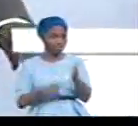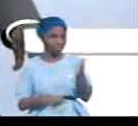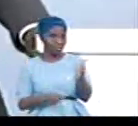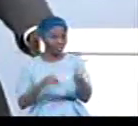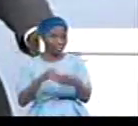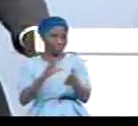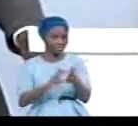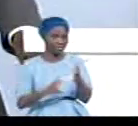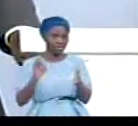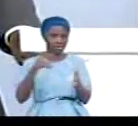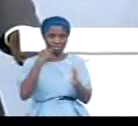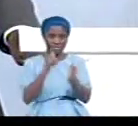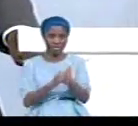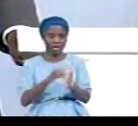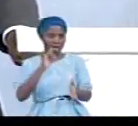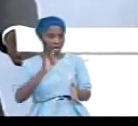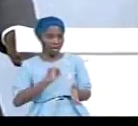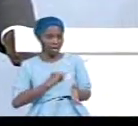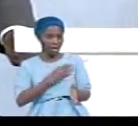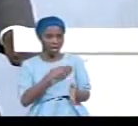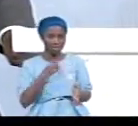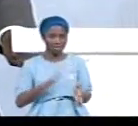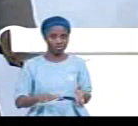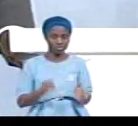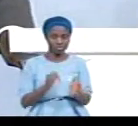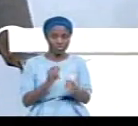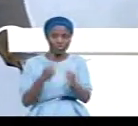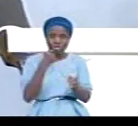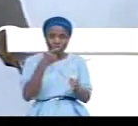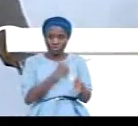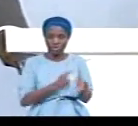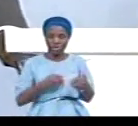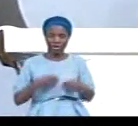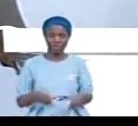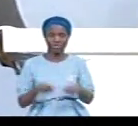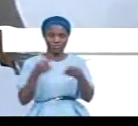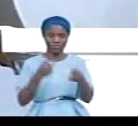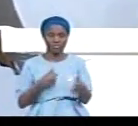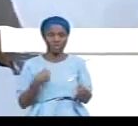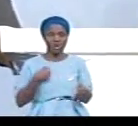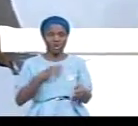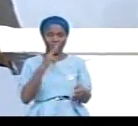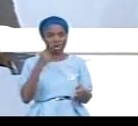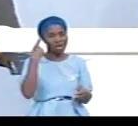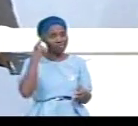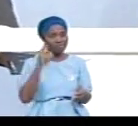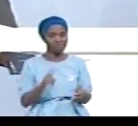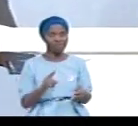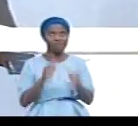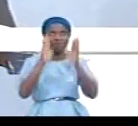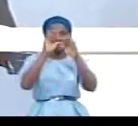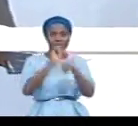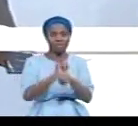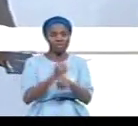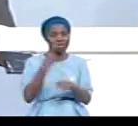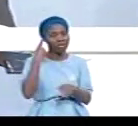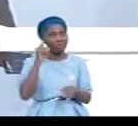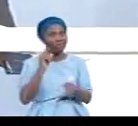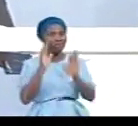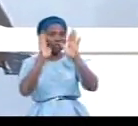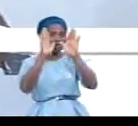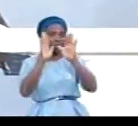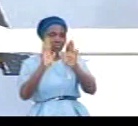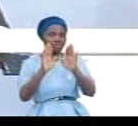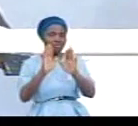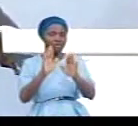God the Lord has given me. We are for wonders, for signs, signs